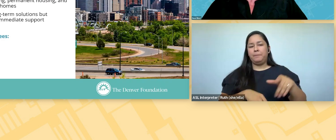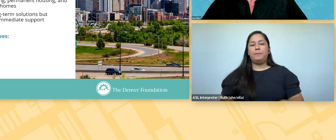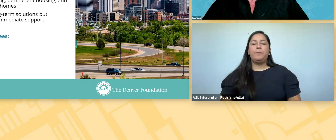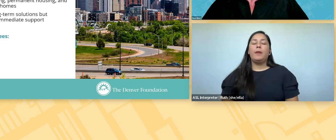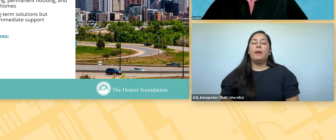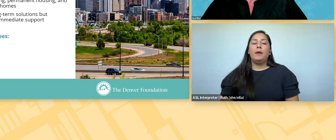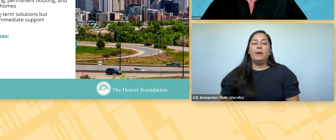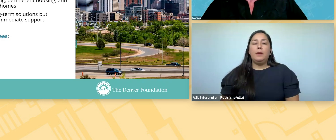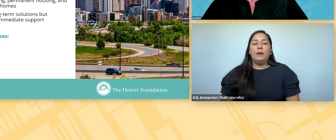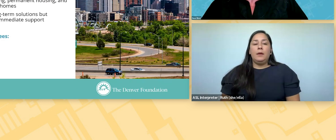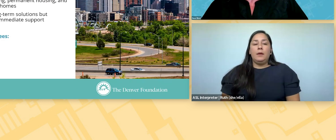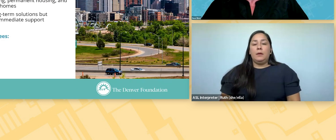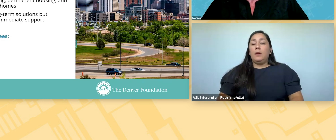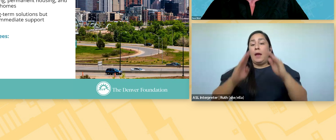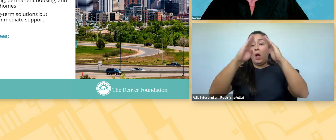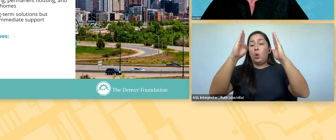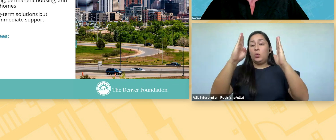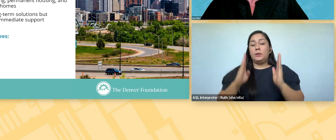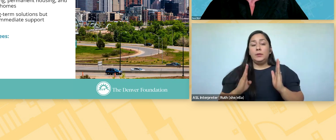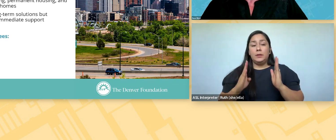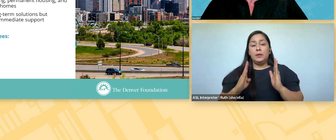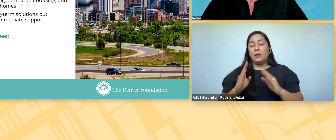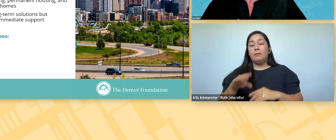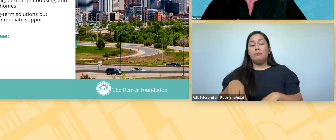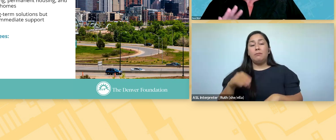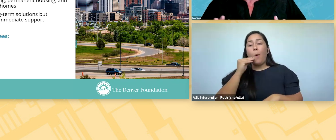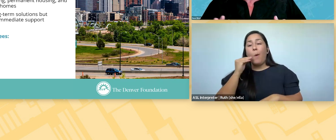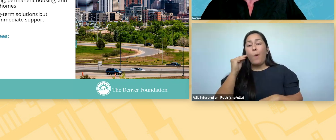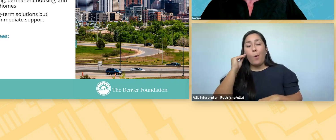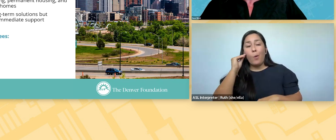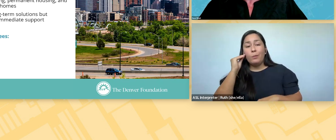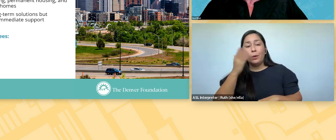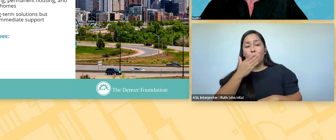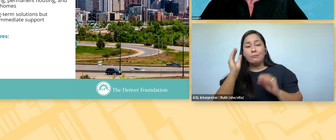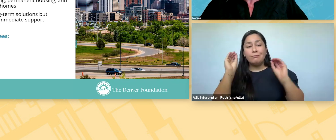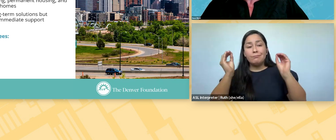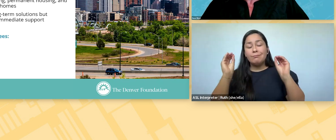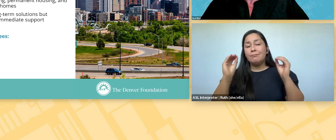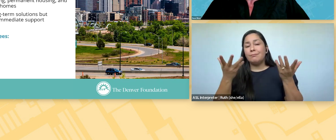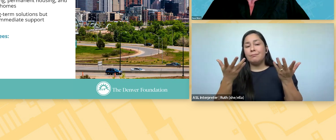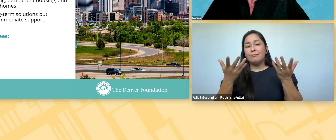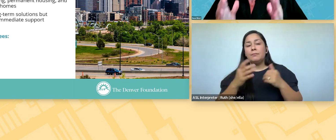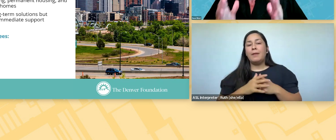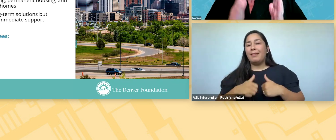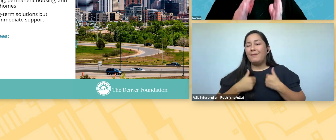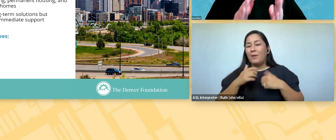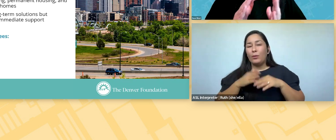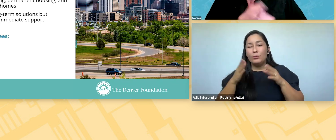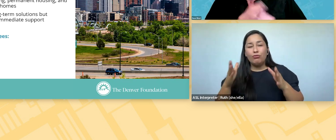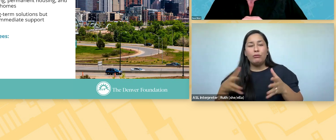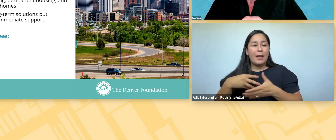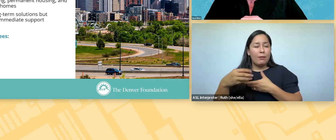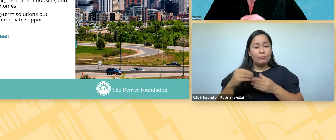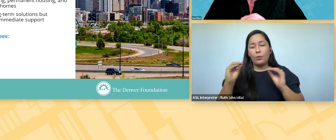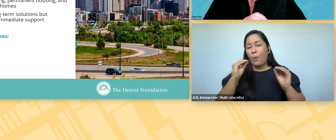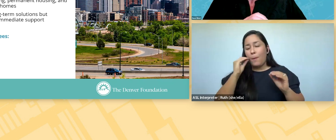For housing and homelessness, we're really looking at folks in the 0 to 30% area median income, so folks in the